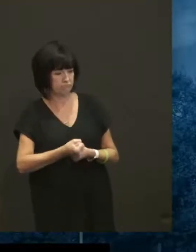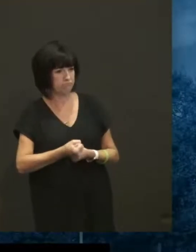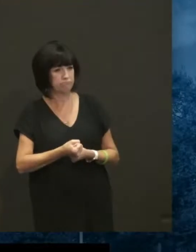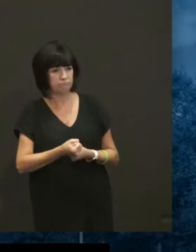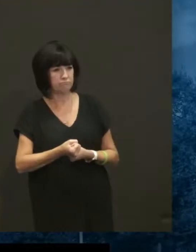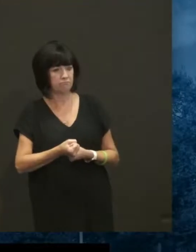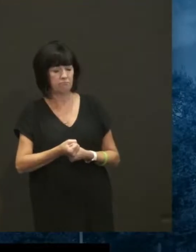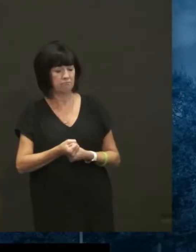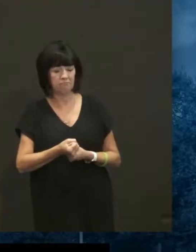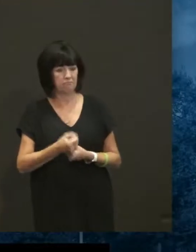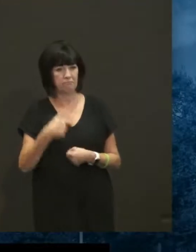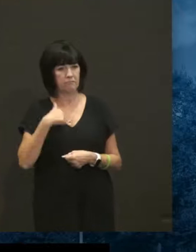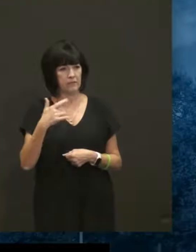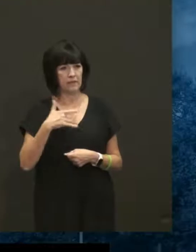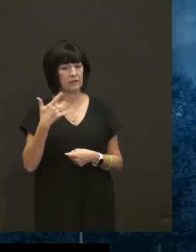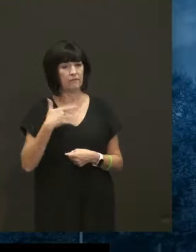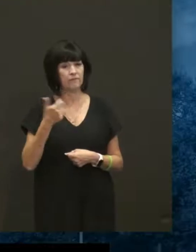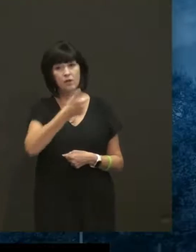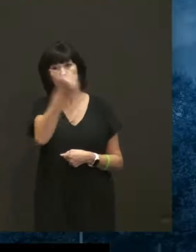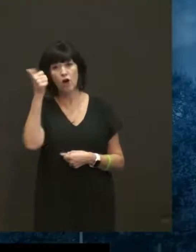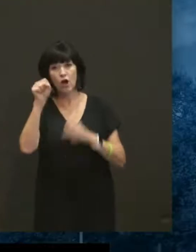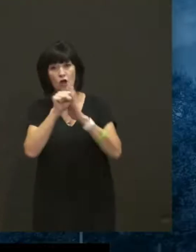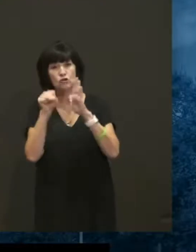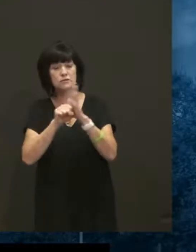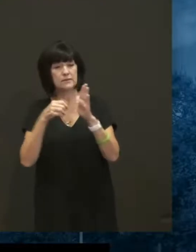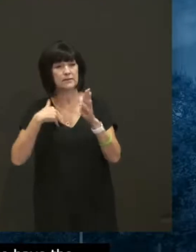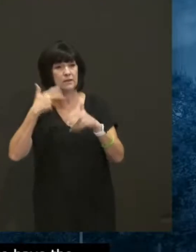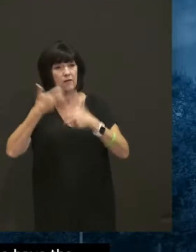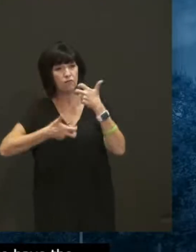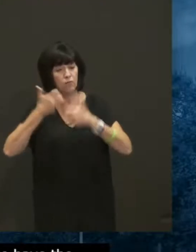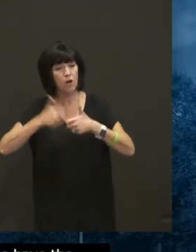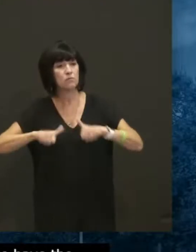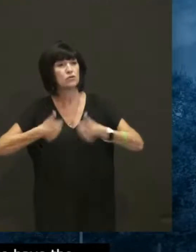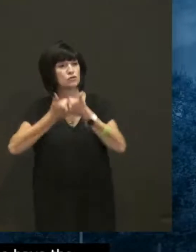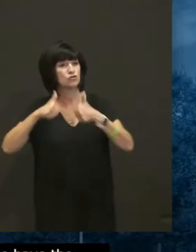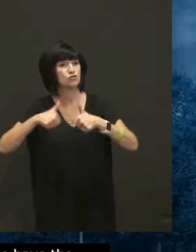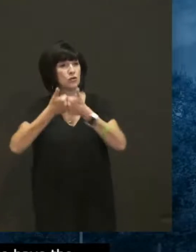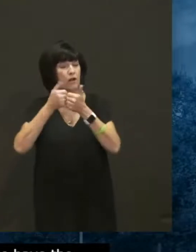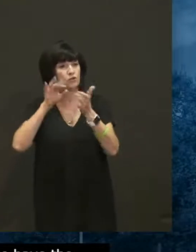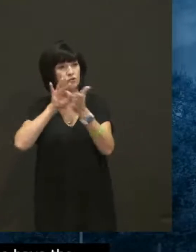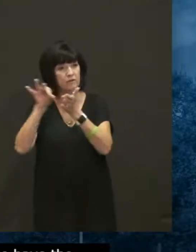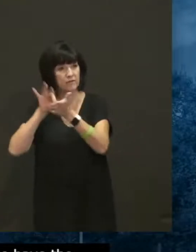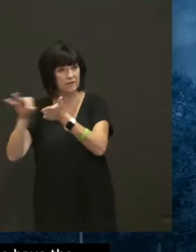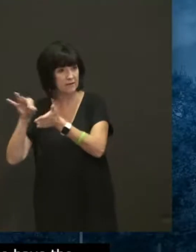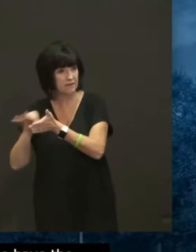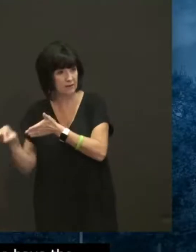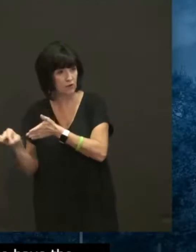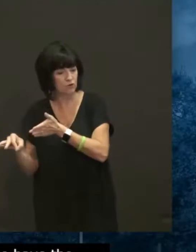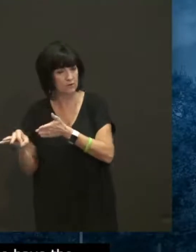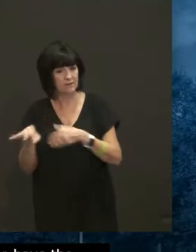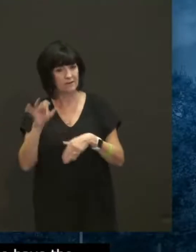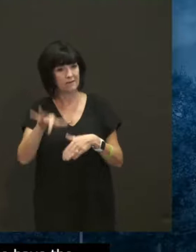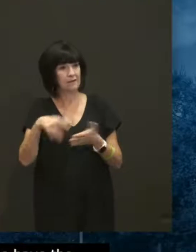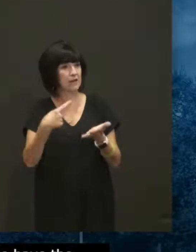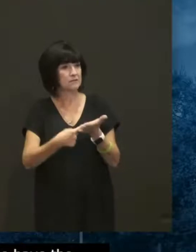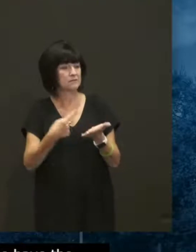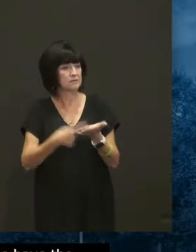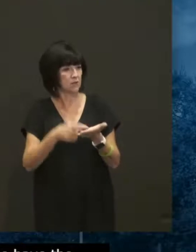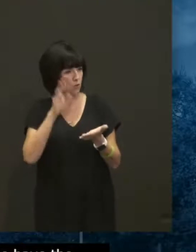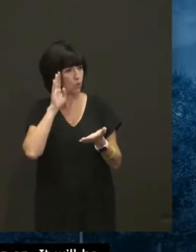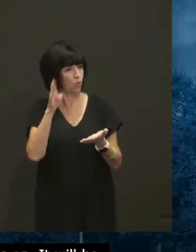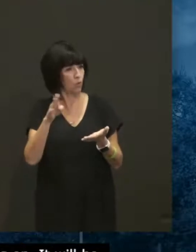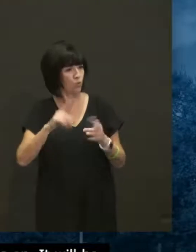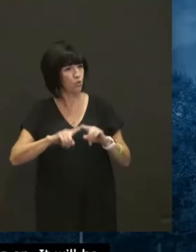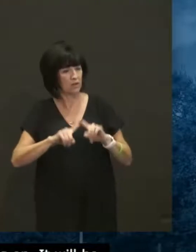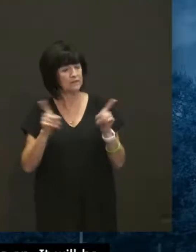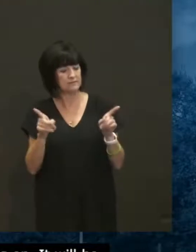the challenges that other states where there's that kind of discussion going on. It will be a little different or